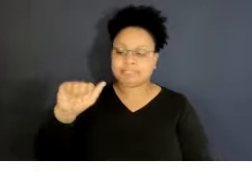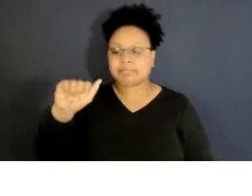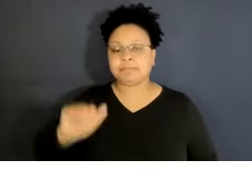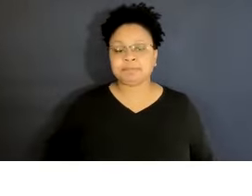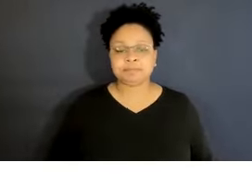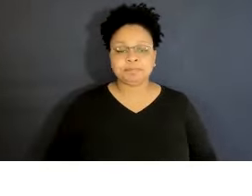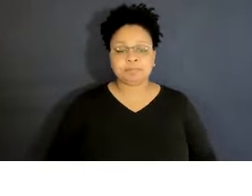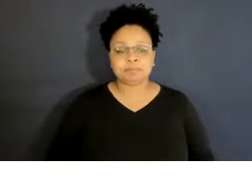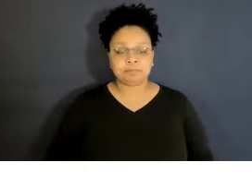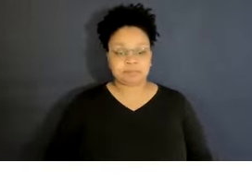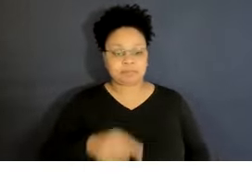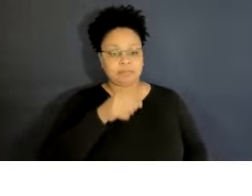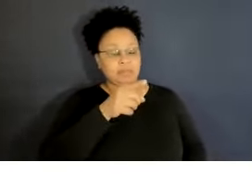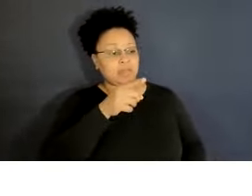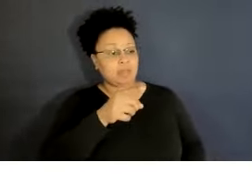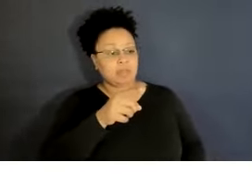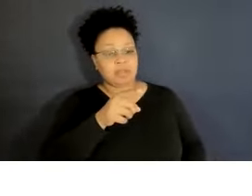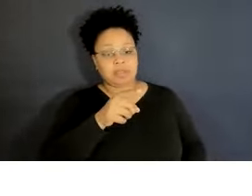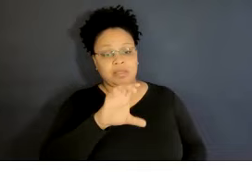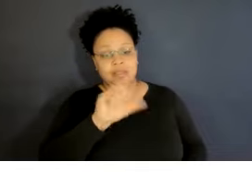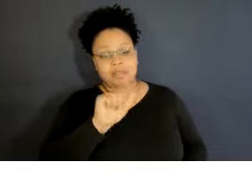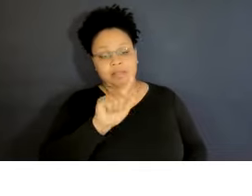What do you think, Kelvin?